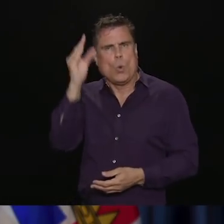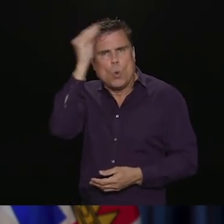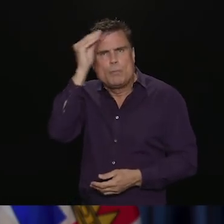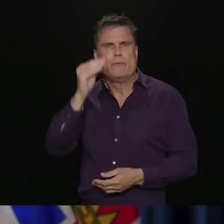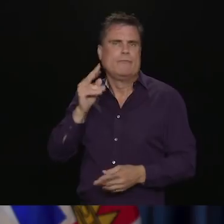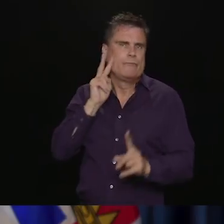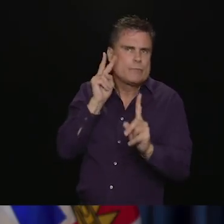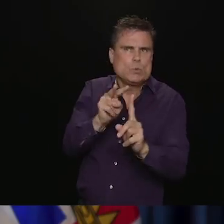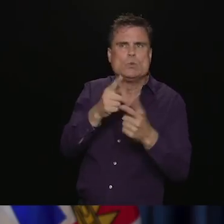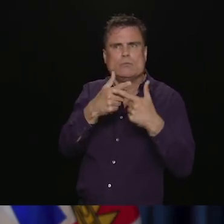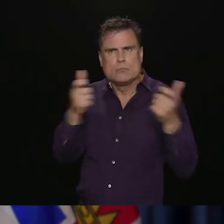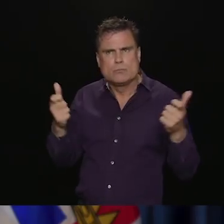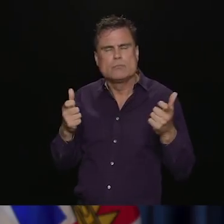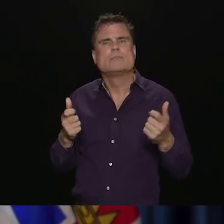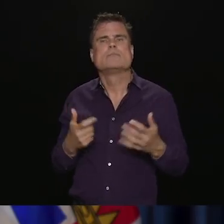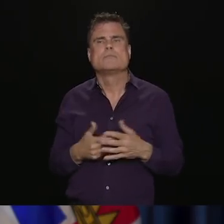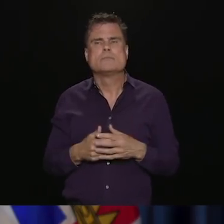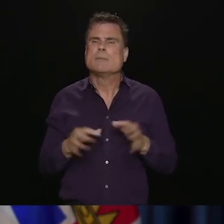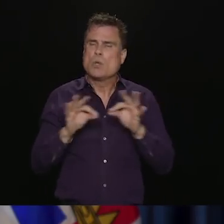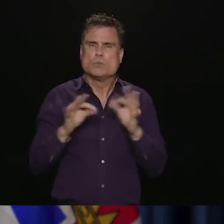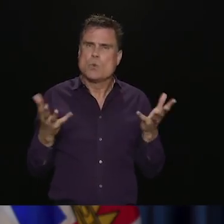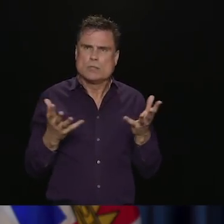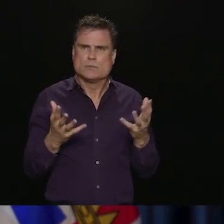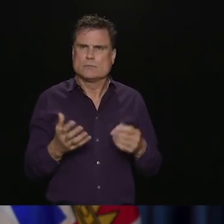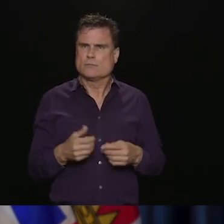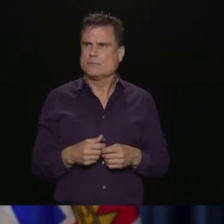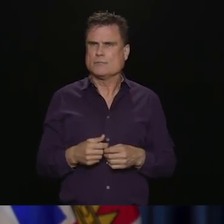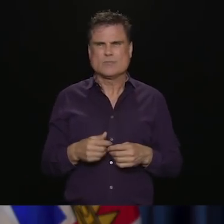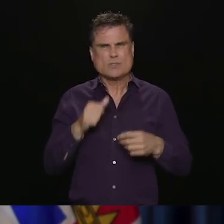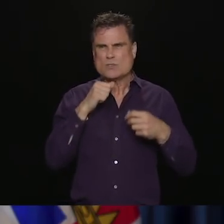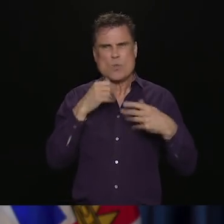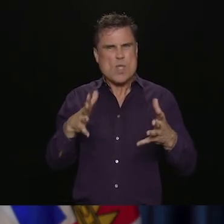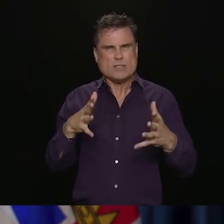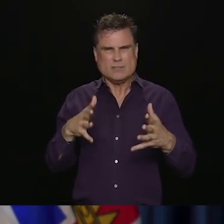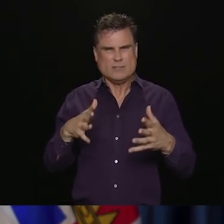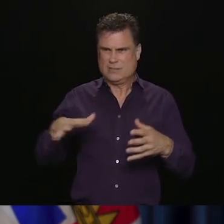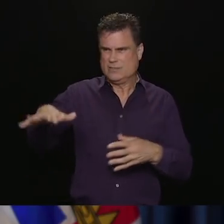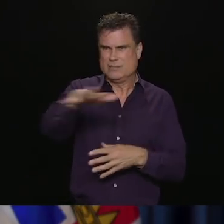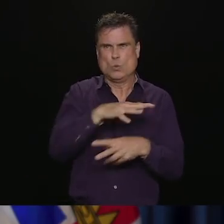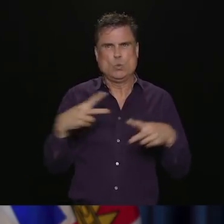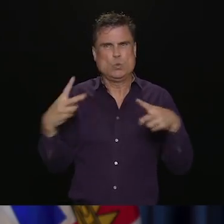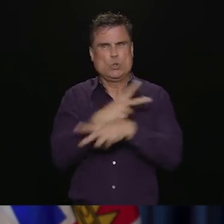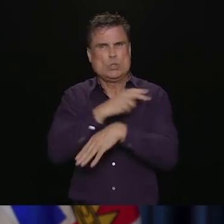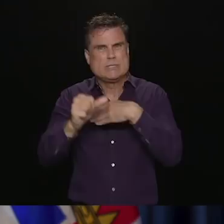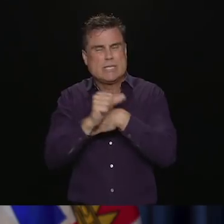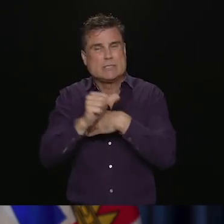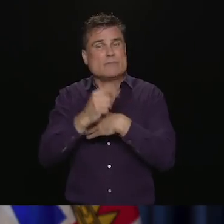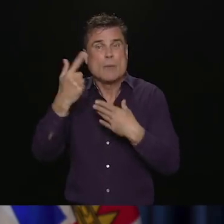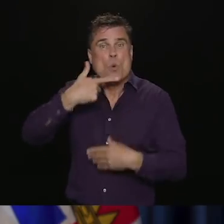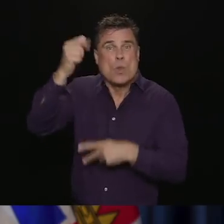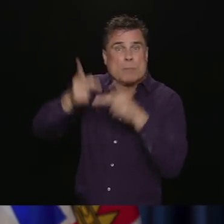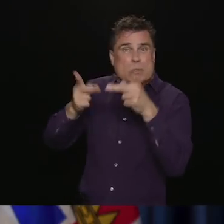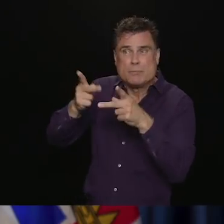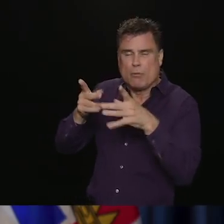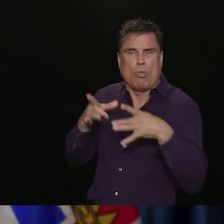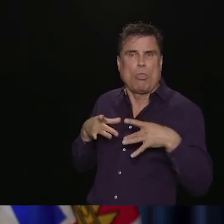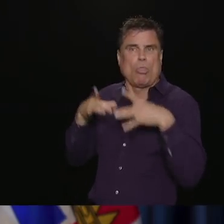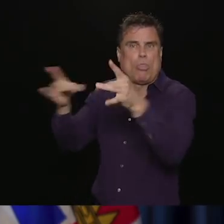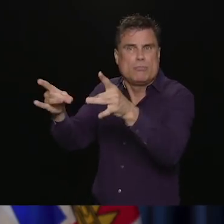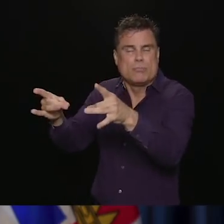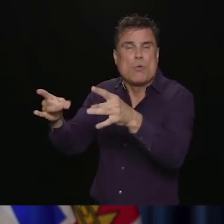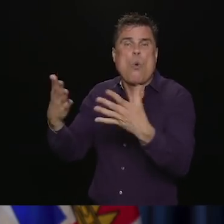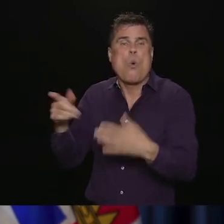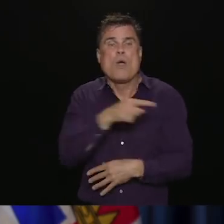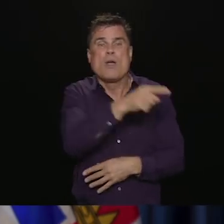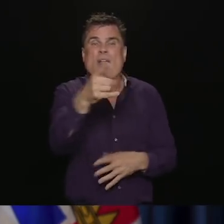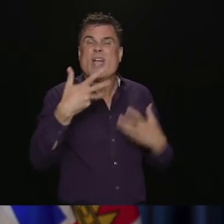most vulnerable to COVID-19 and its consequences, and the people that you're most likely to affect negatively are people in those circumstances